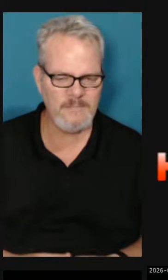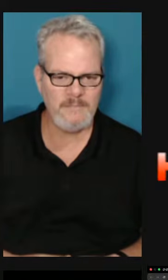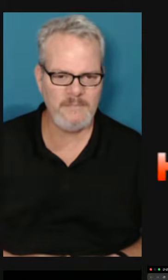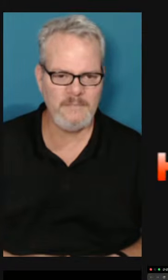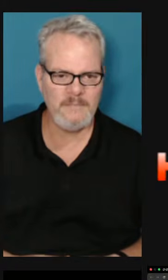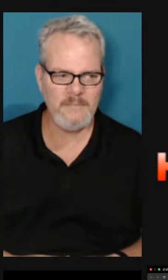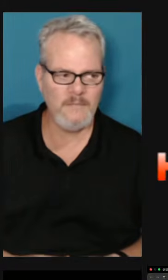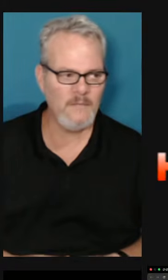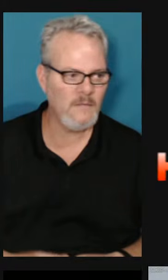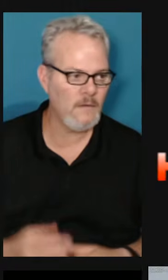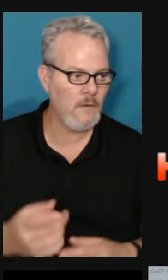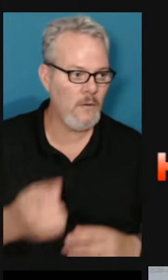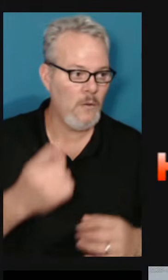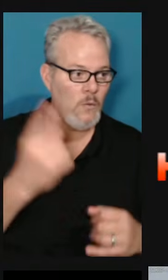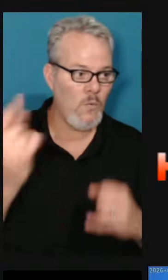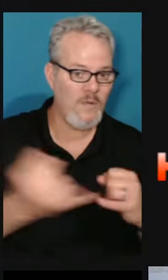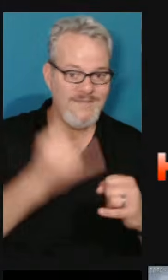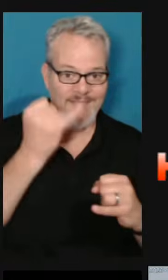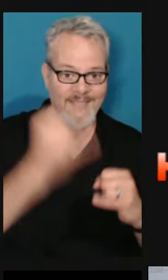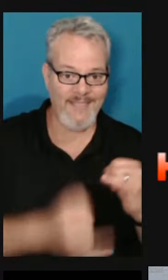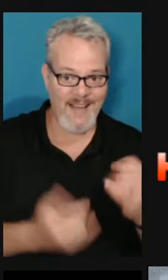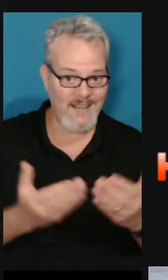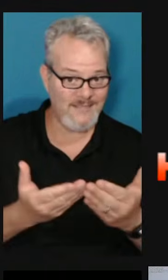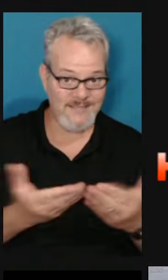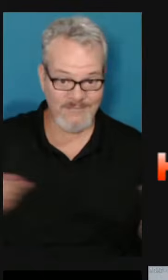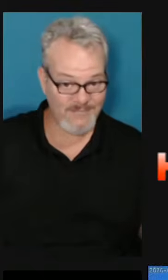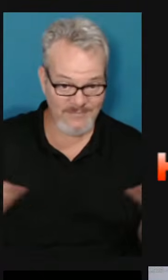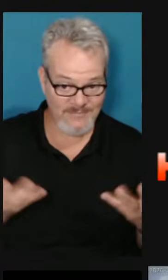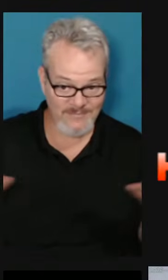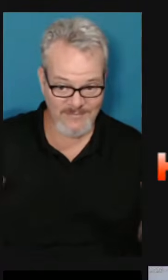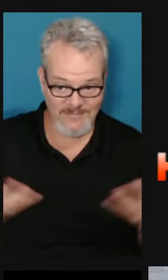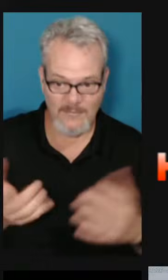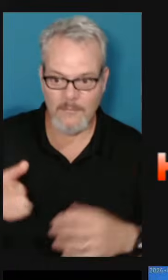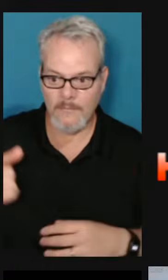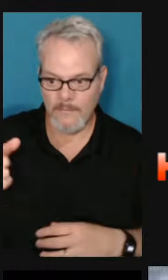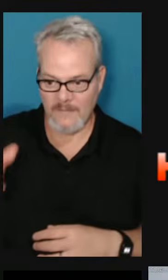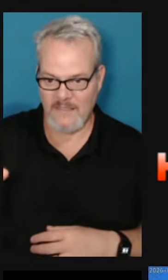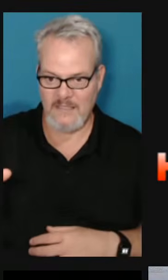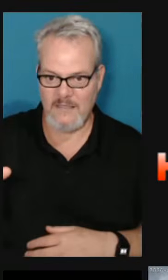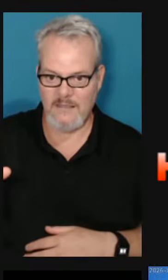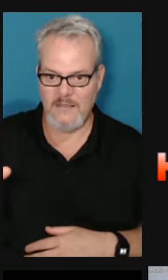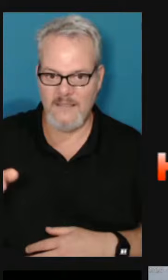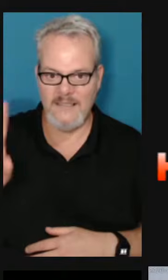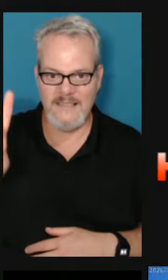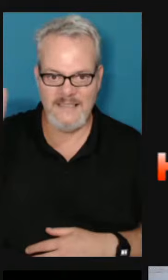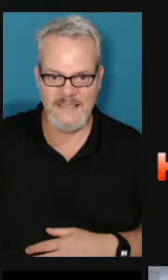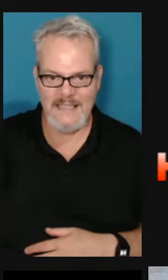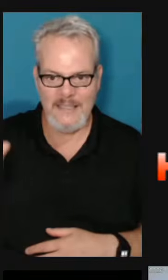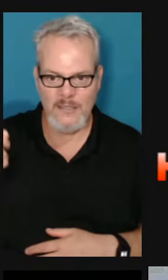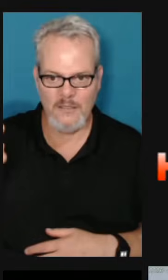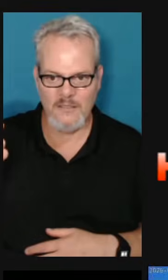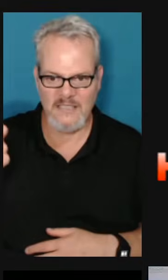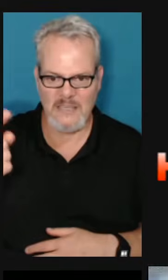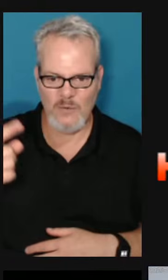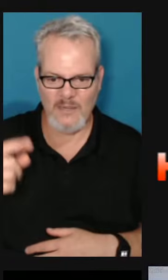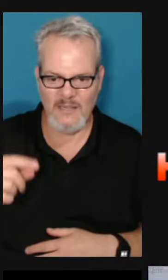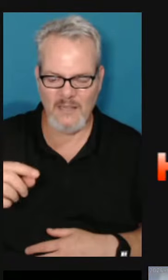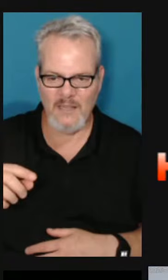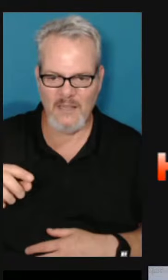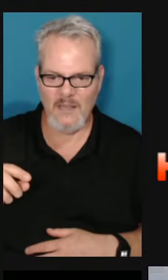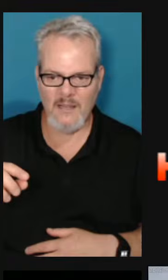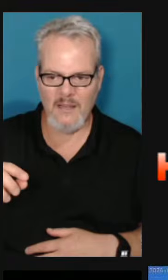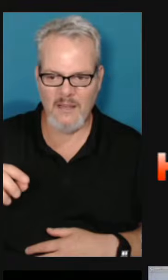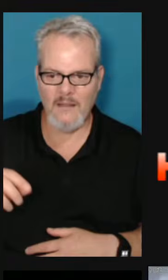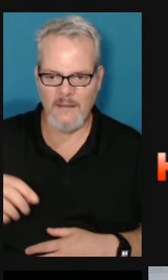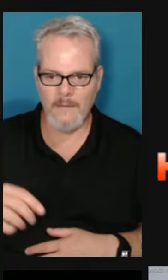And one final thing on these time lapses here. This is a B1 camera daily since the end of 41. So what you